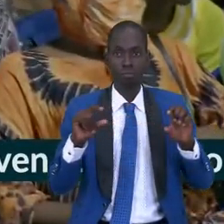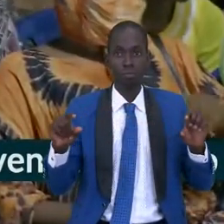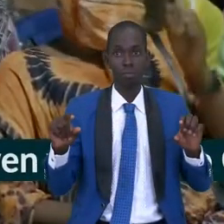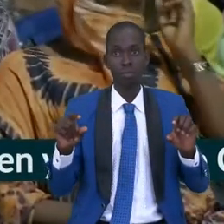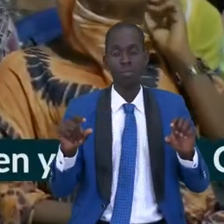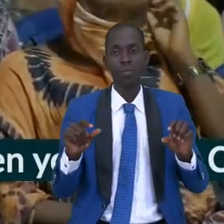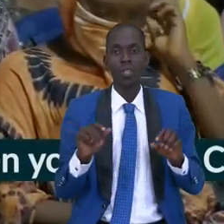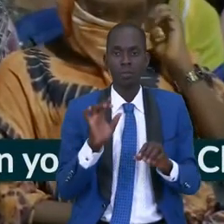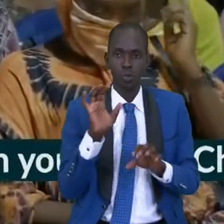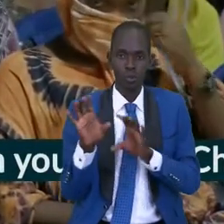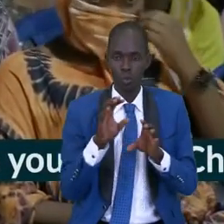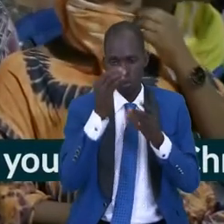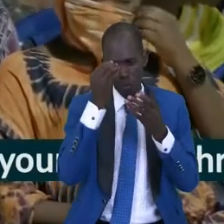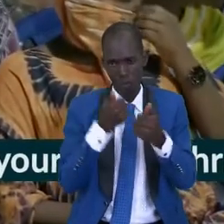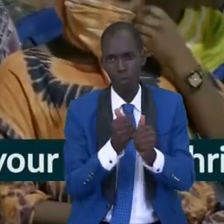Make sure they write